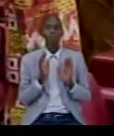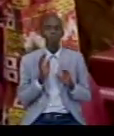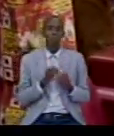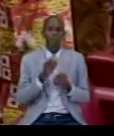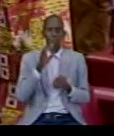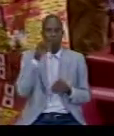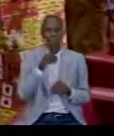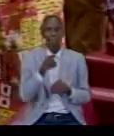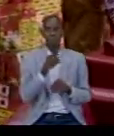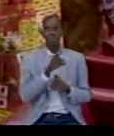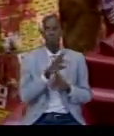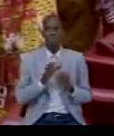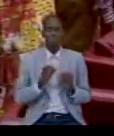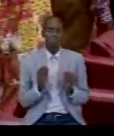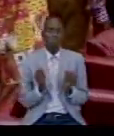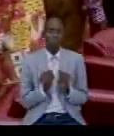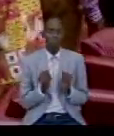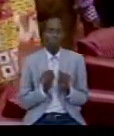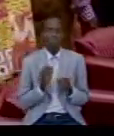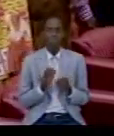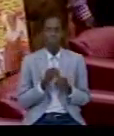no timidity,